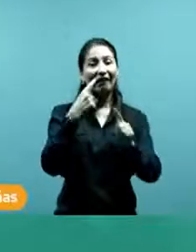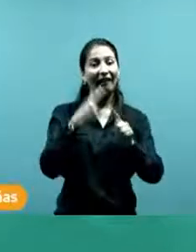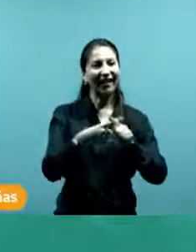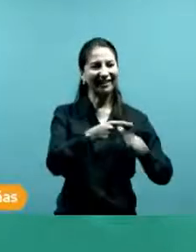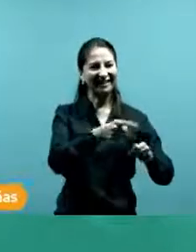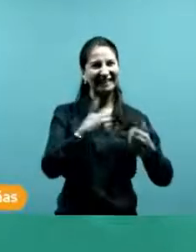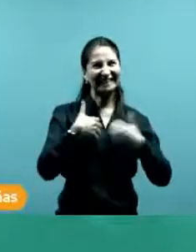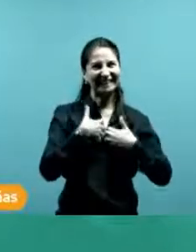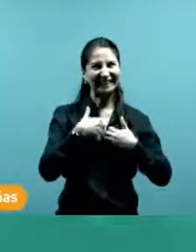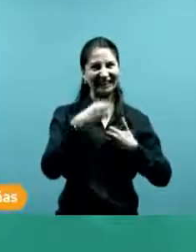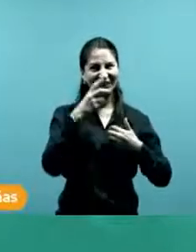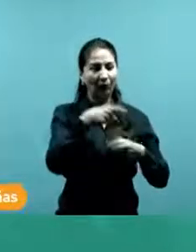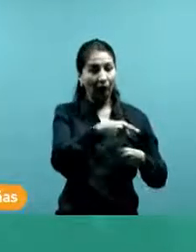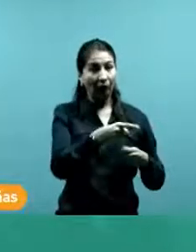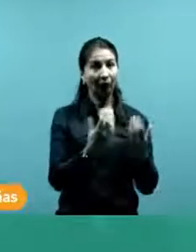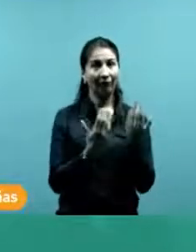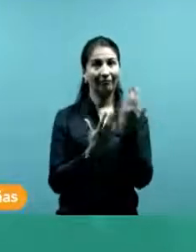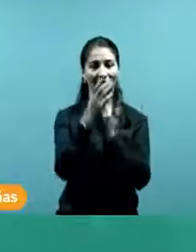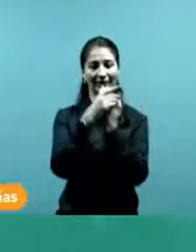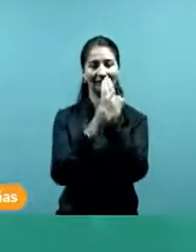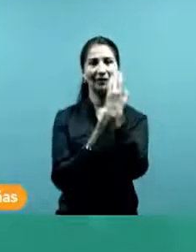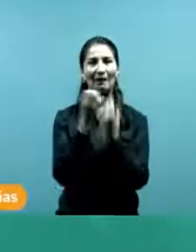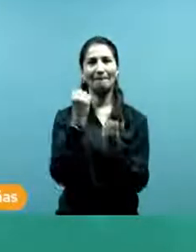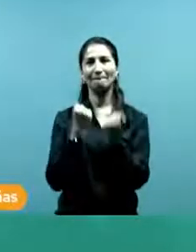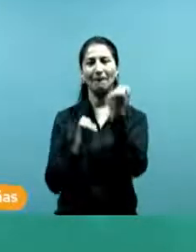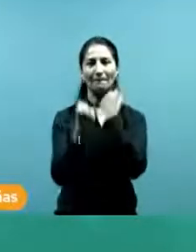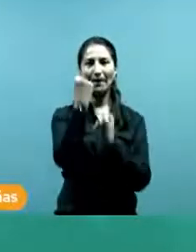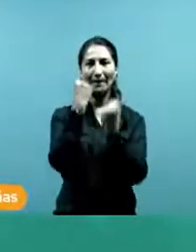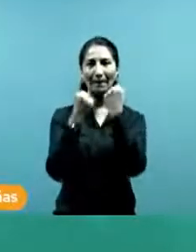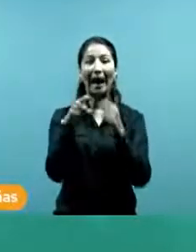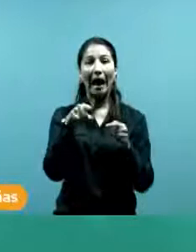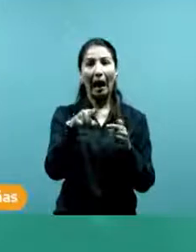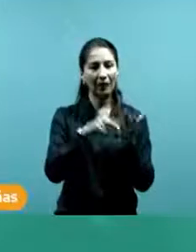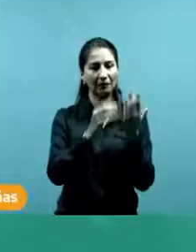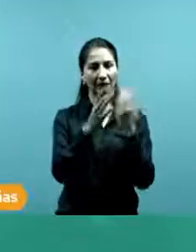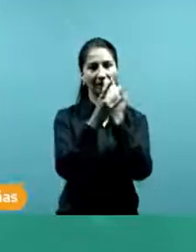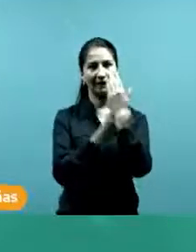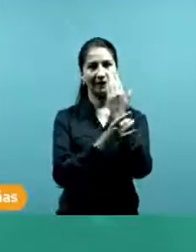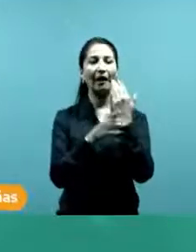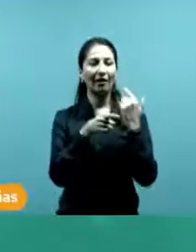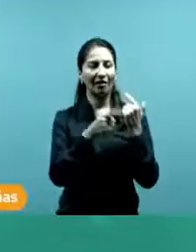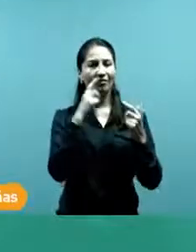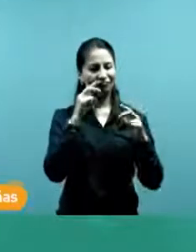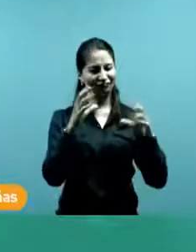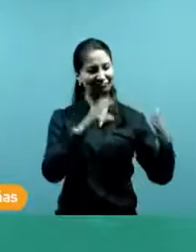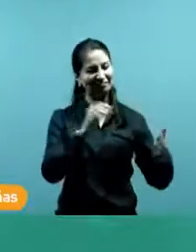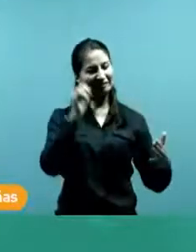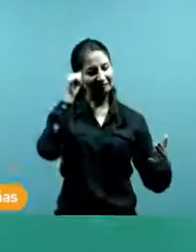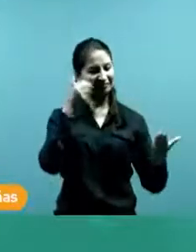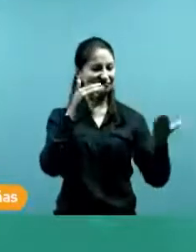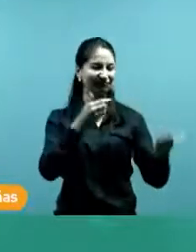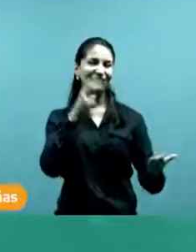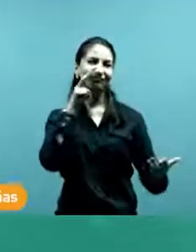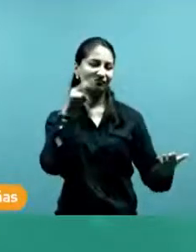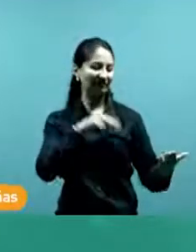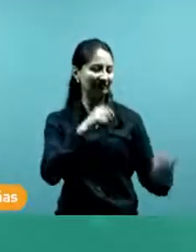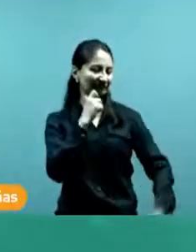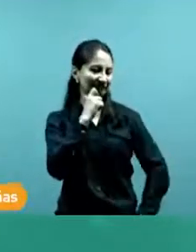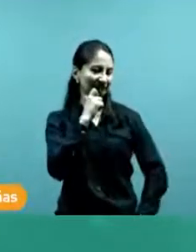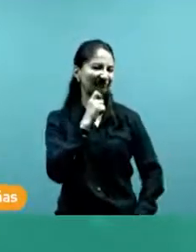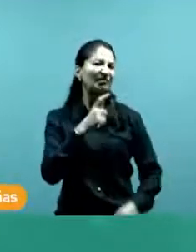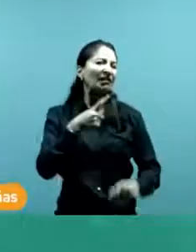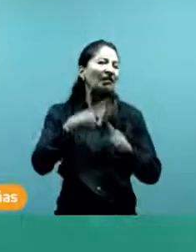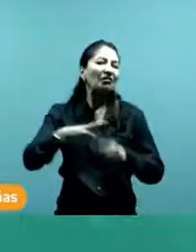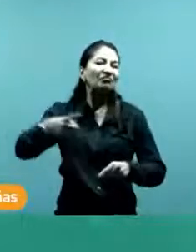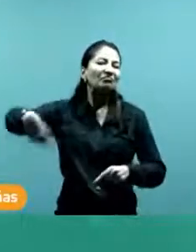of the prisoners, a Polish champion, who was forced by the Germans to fight in the camp for their own entertainment. Uno de